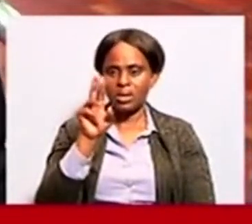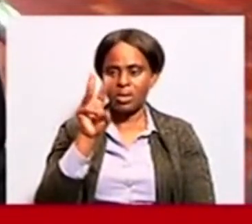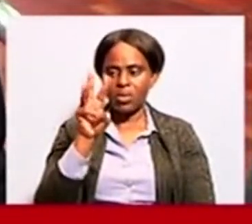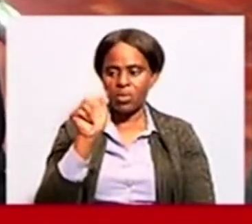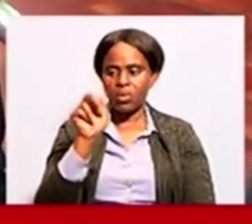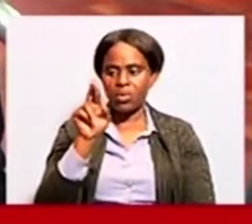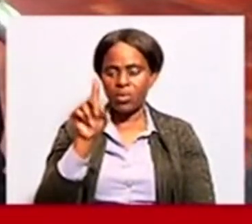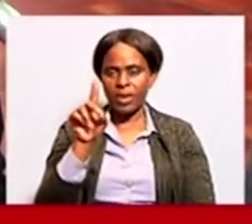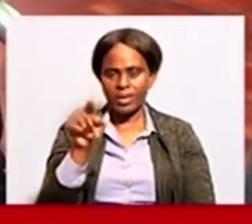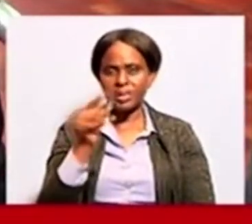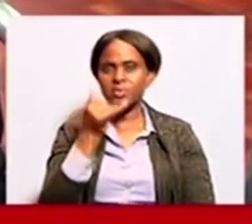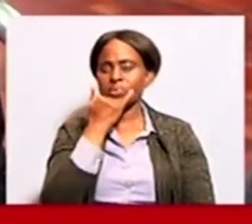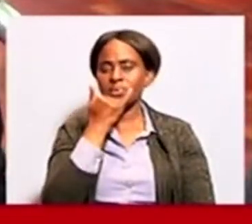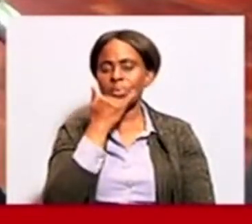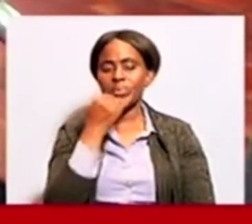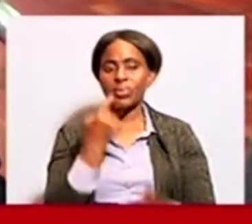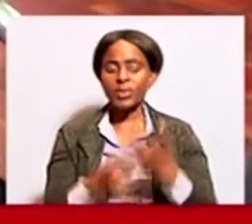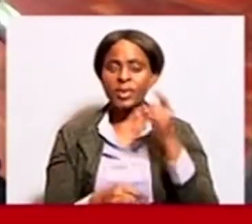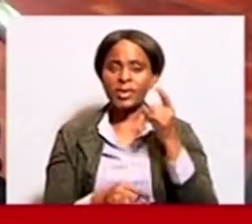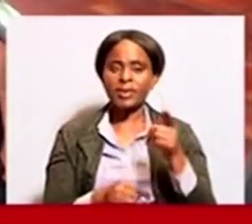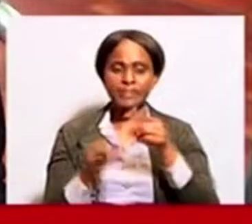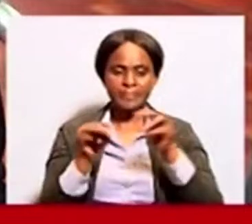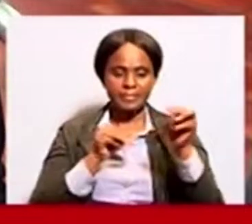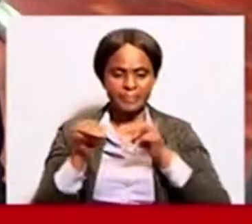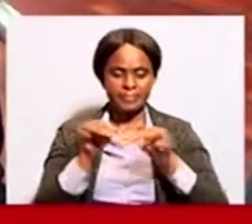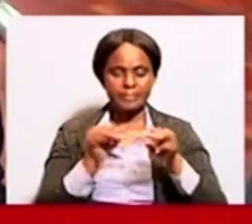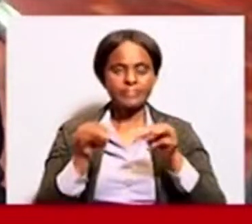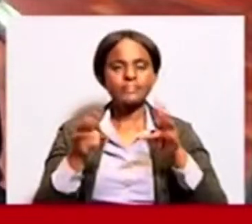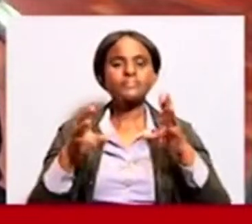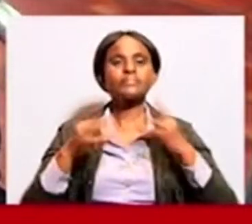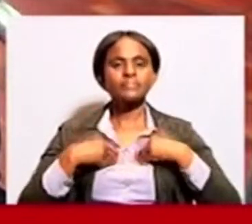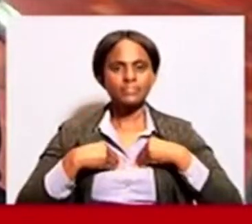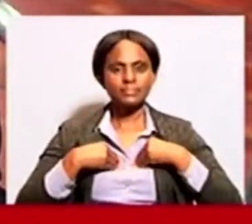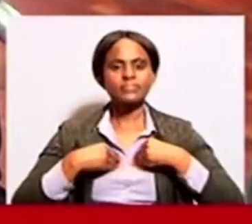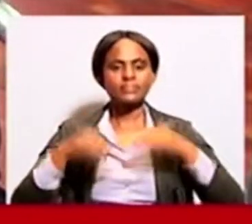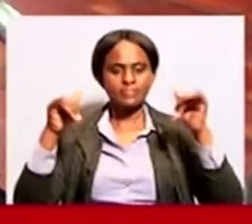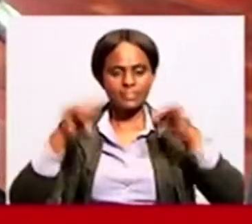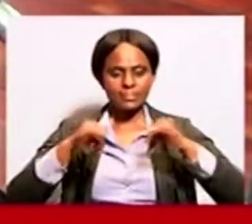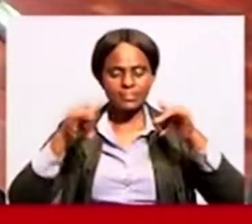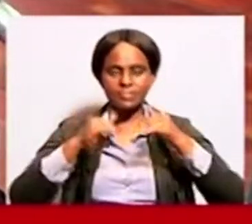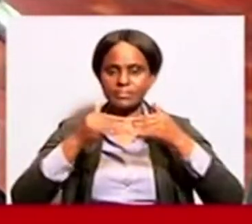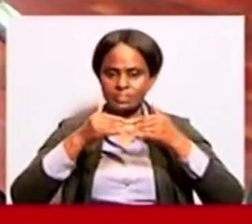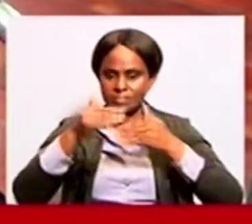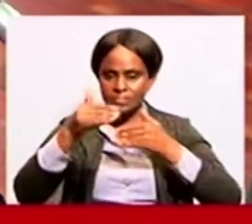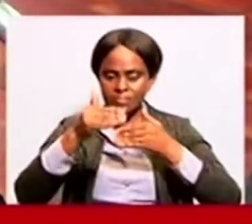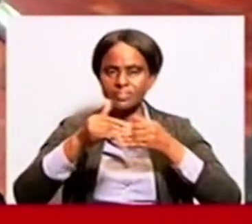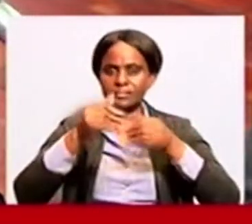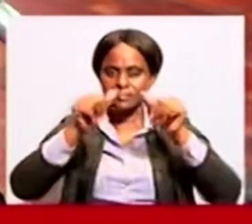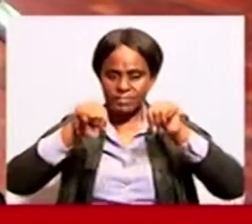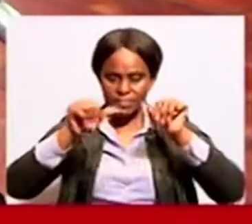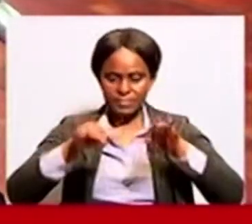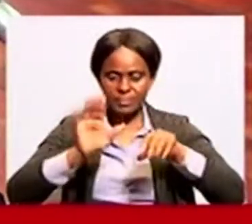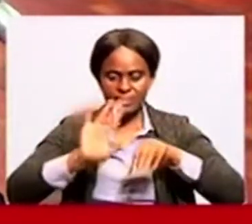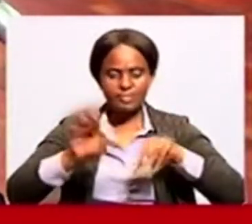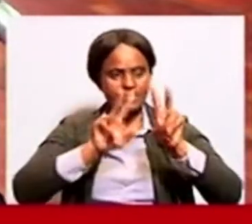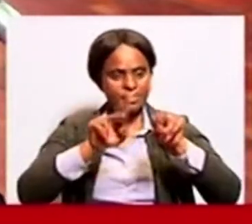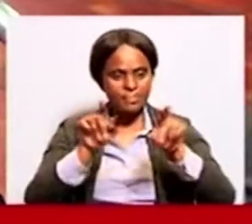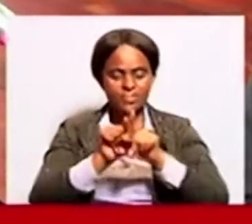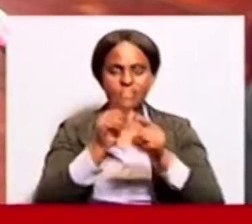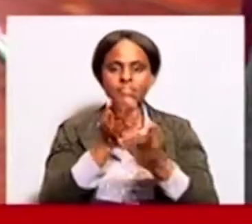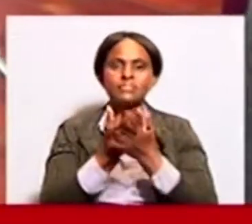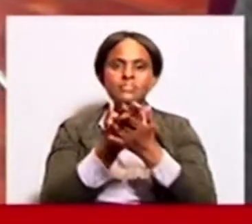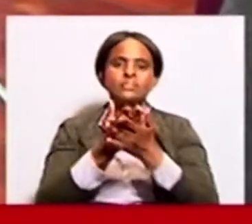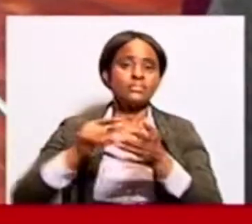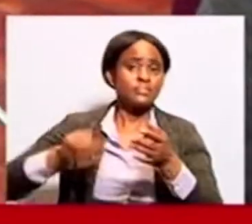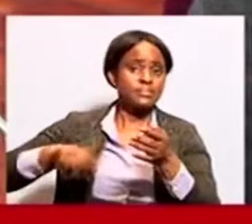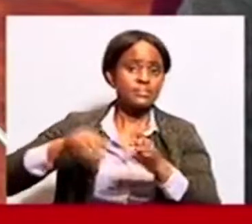Chair, the cause of the query, management wishes to acknowledge the external auditor's observation and to submit that the